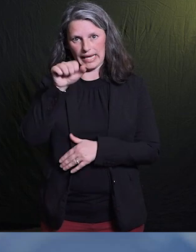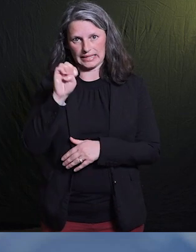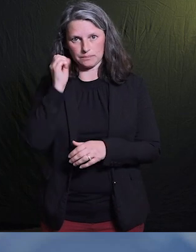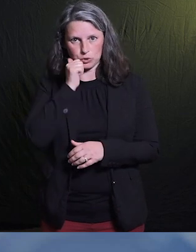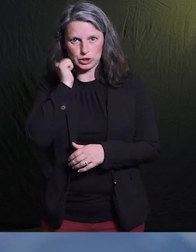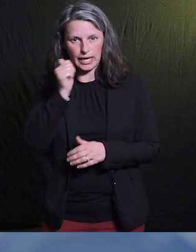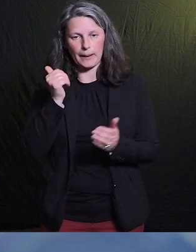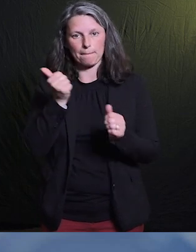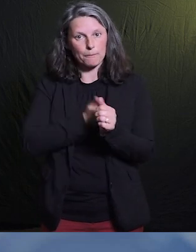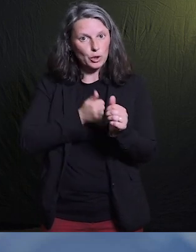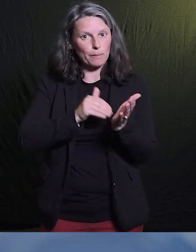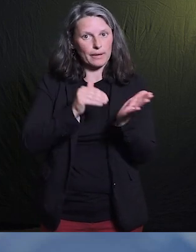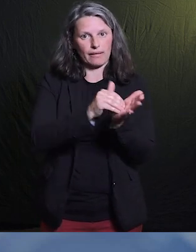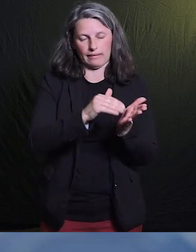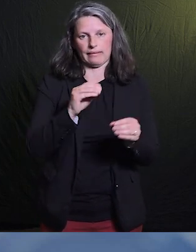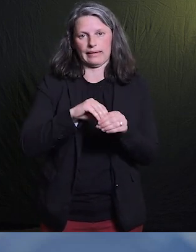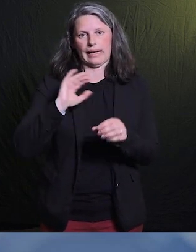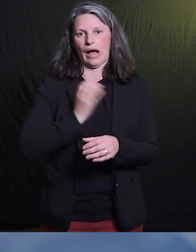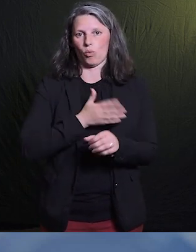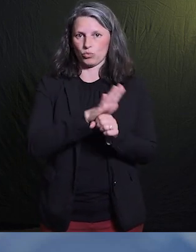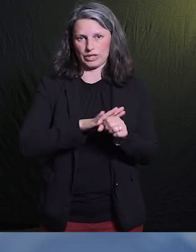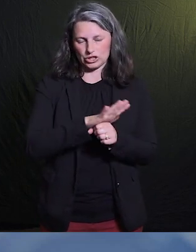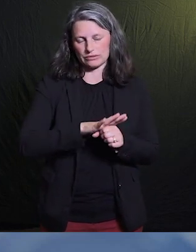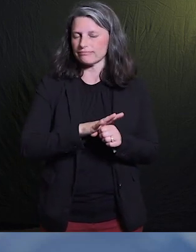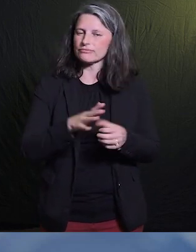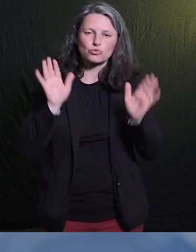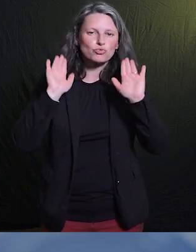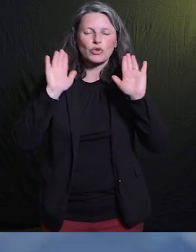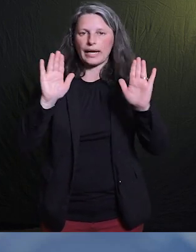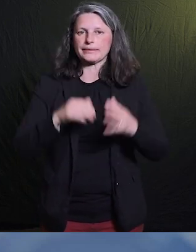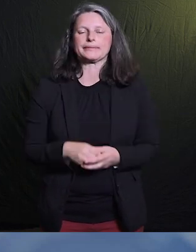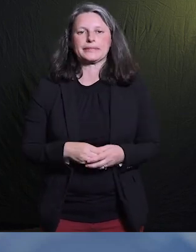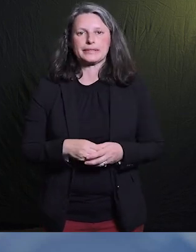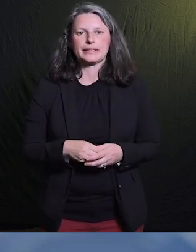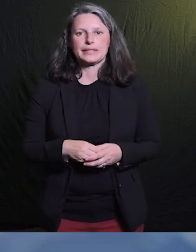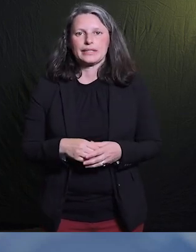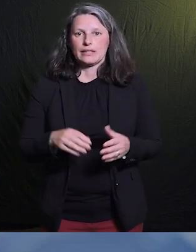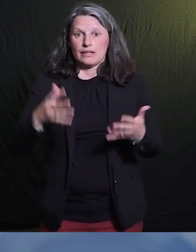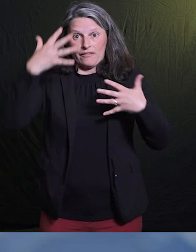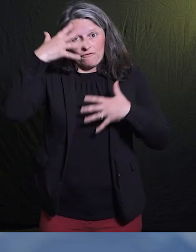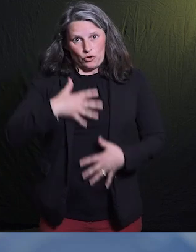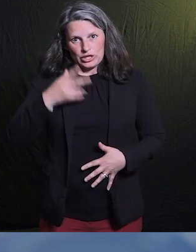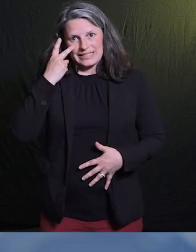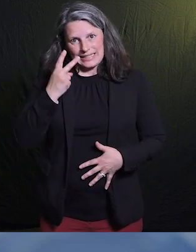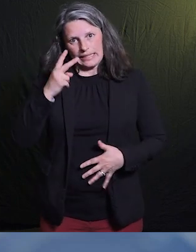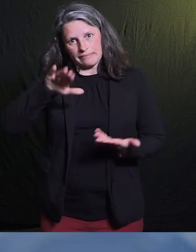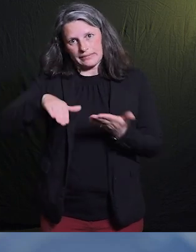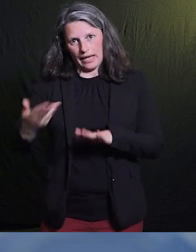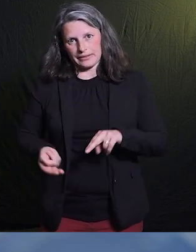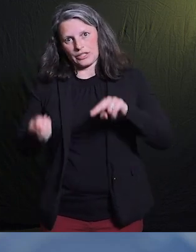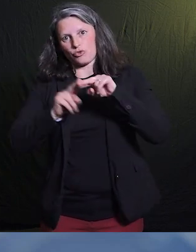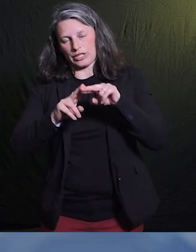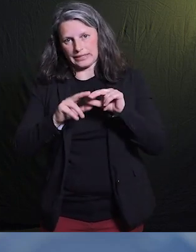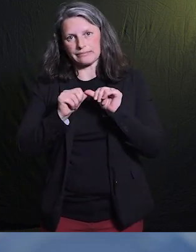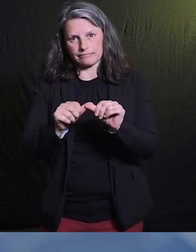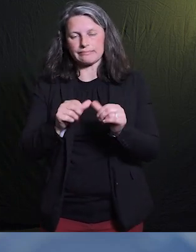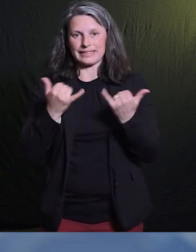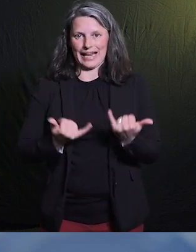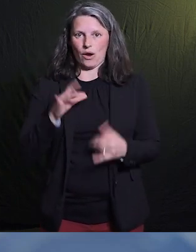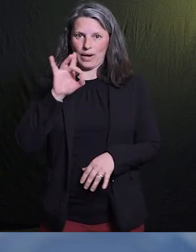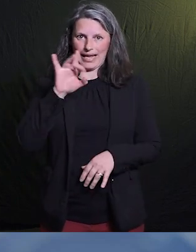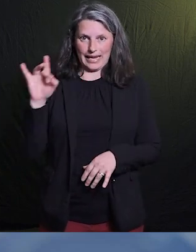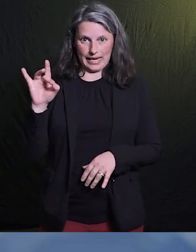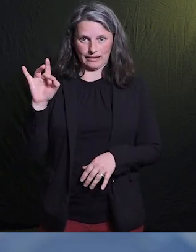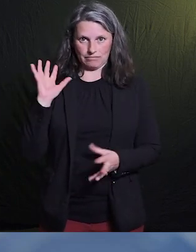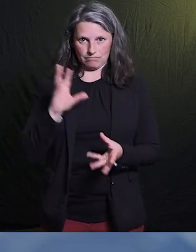per day per million in our region. So that's a real great sign. Unfortunately, we're seeing our deaths continue to increase. We're at 88 deaths as